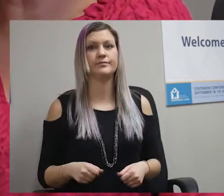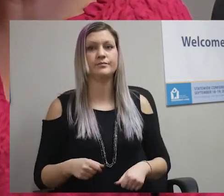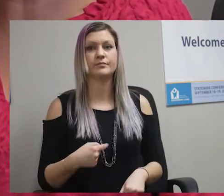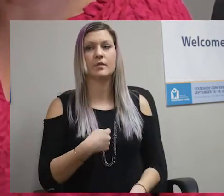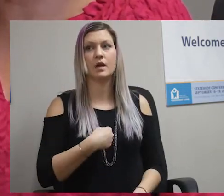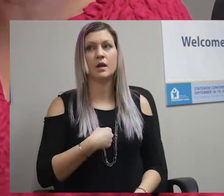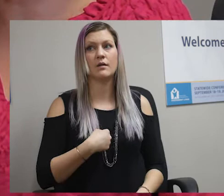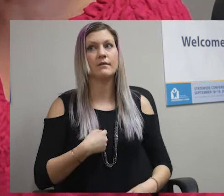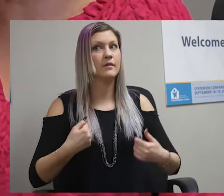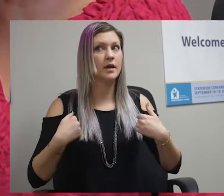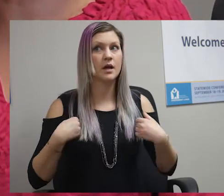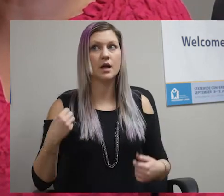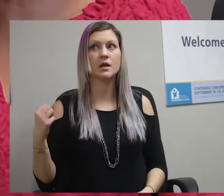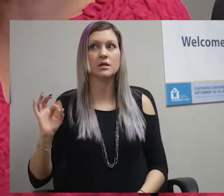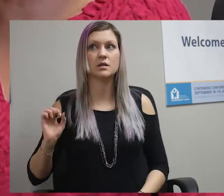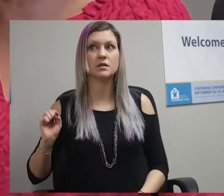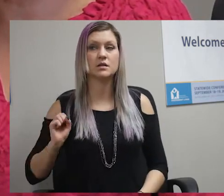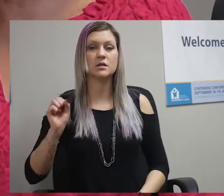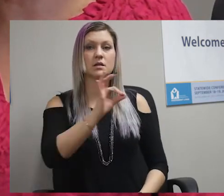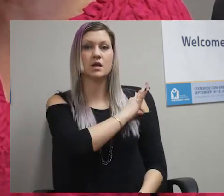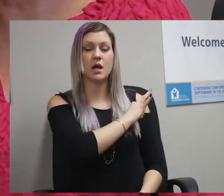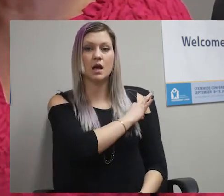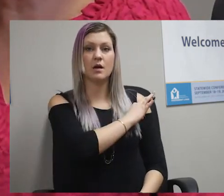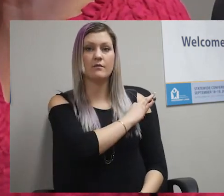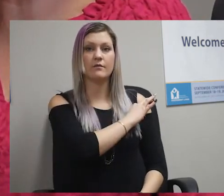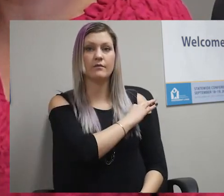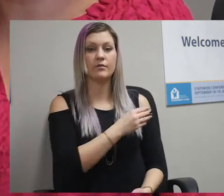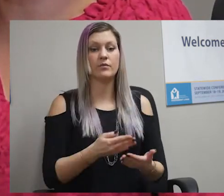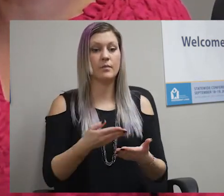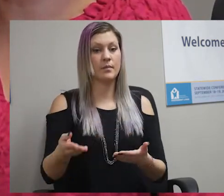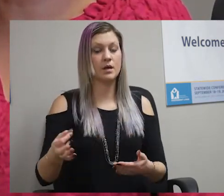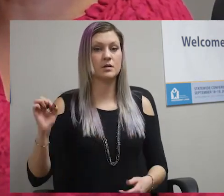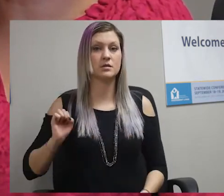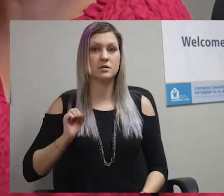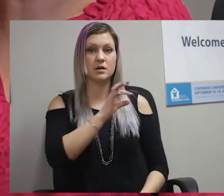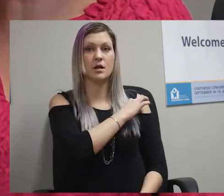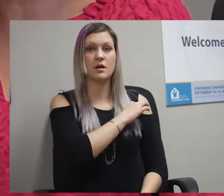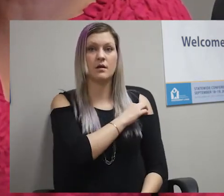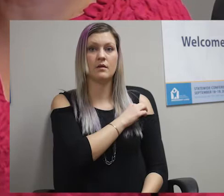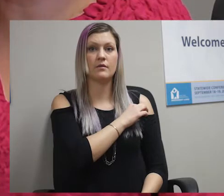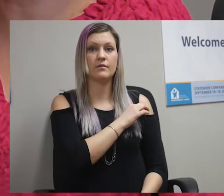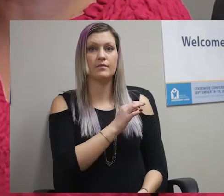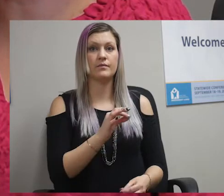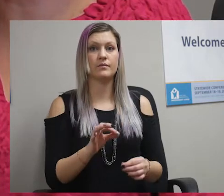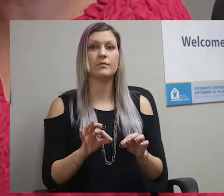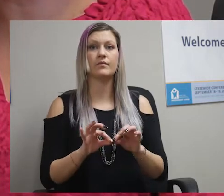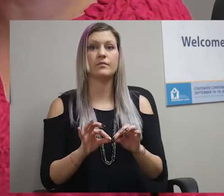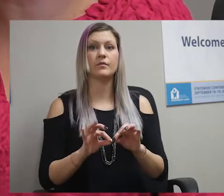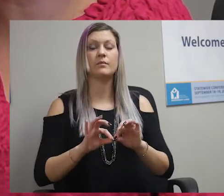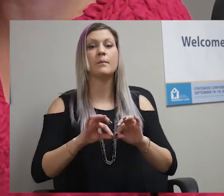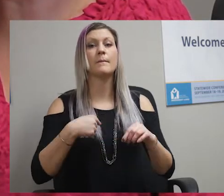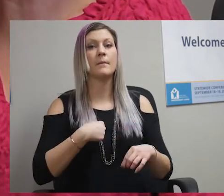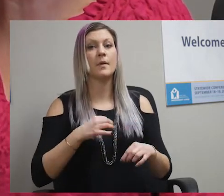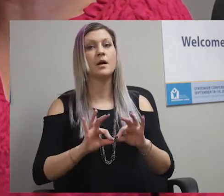home since 2007 from paid staff. Prior to that, I managed my independence with a